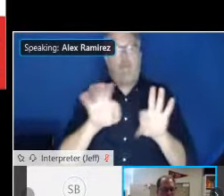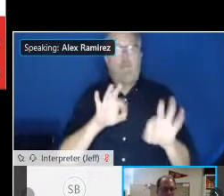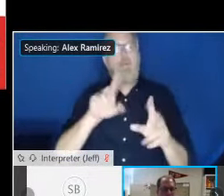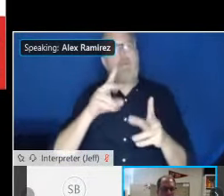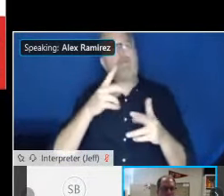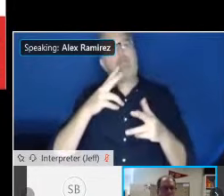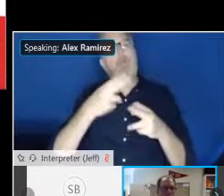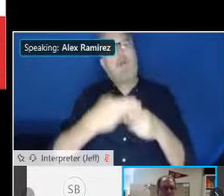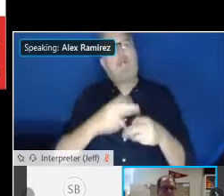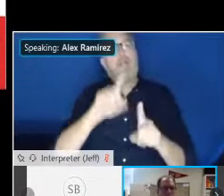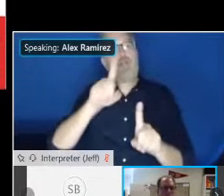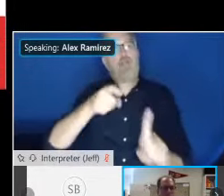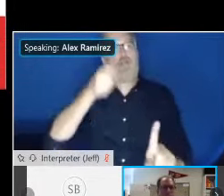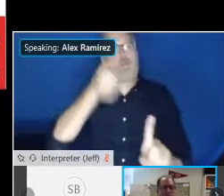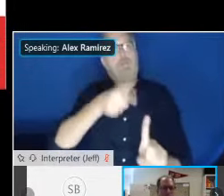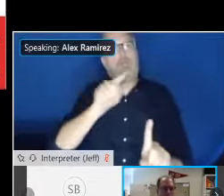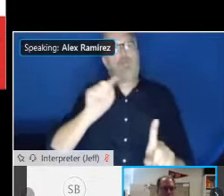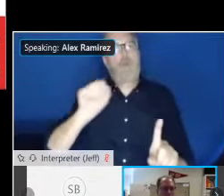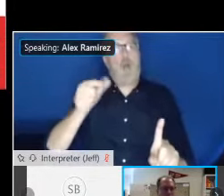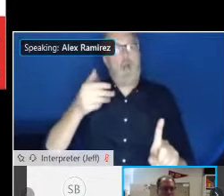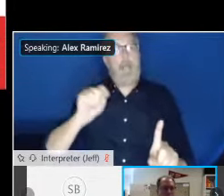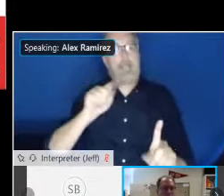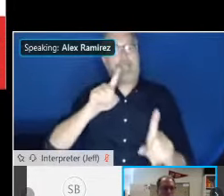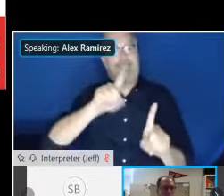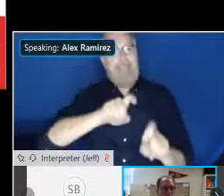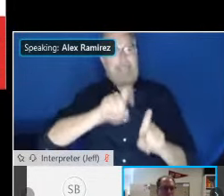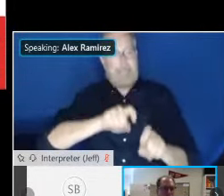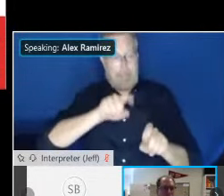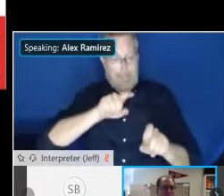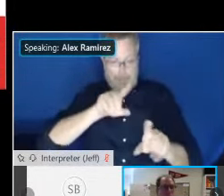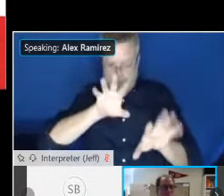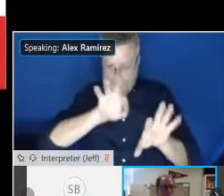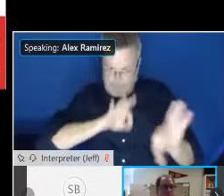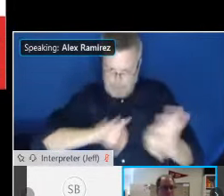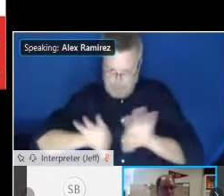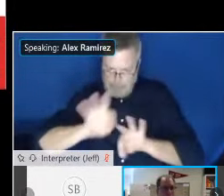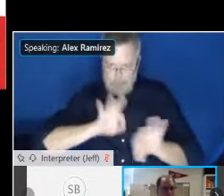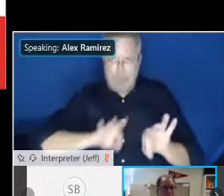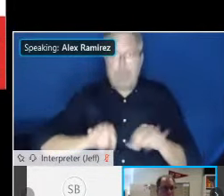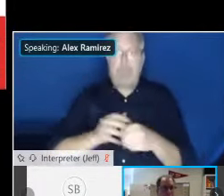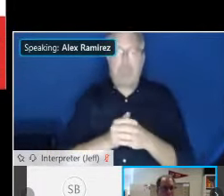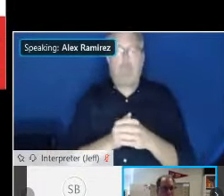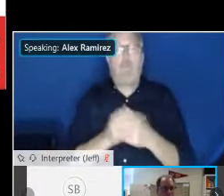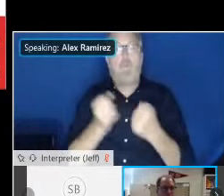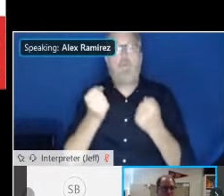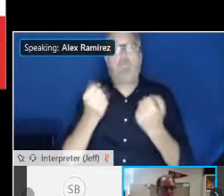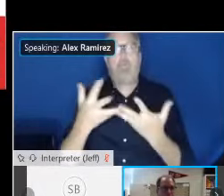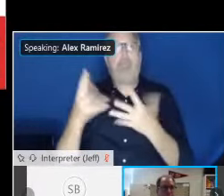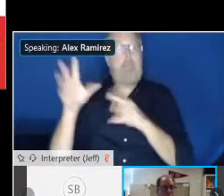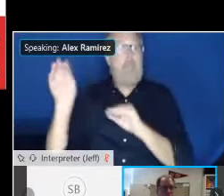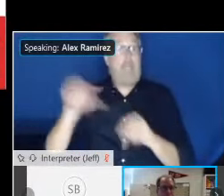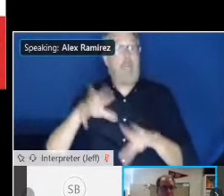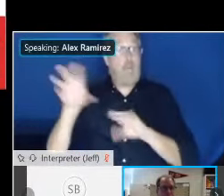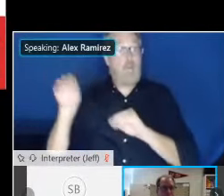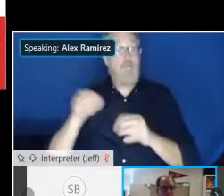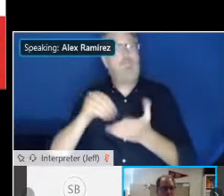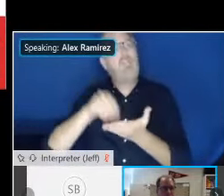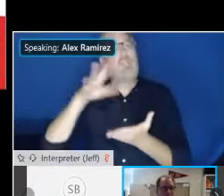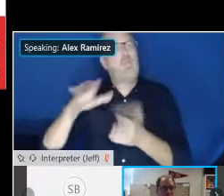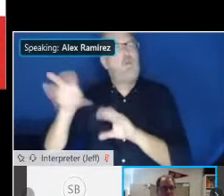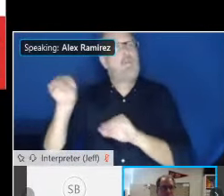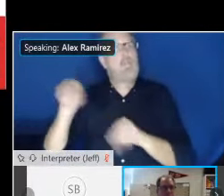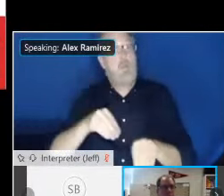testing. So you can imagine when we have the entire population of students moving in, we're going to have a lot of negatives as expected. So the